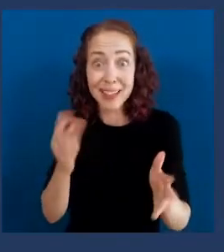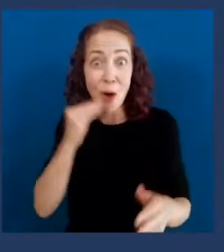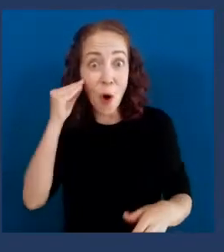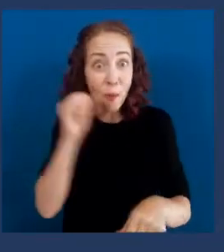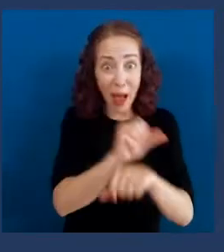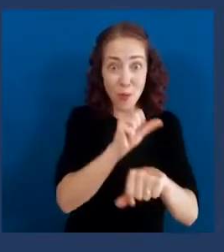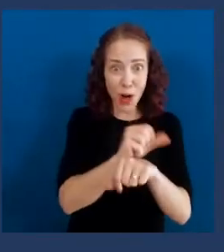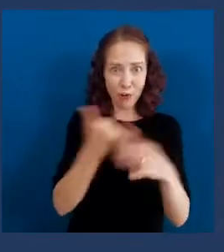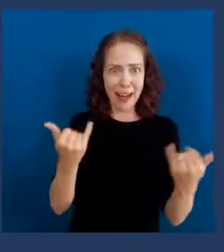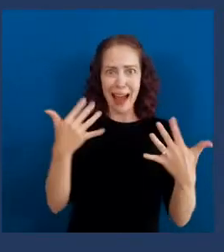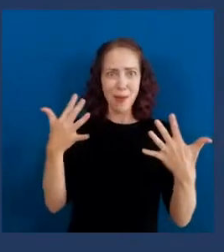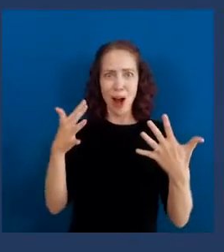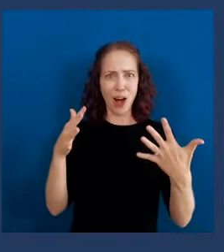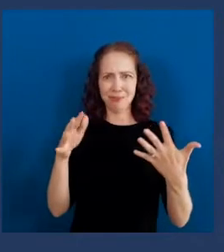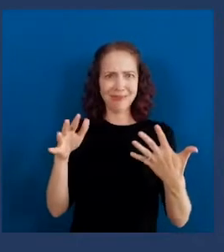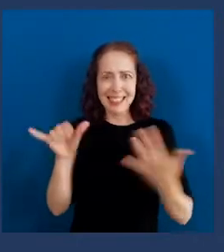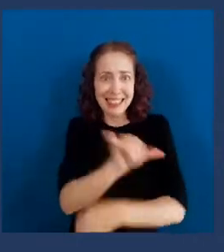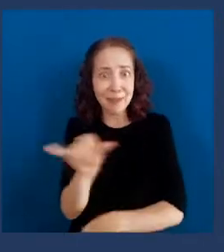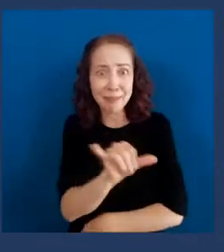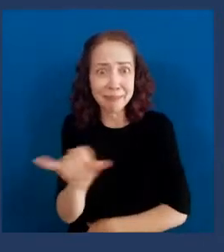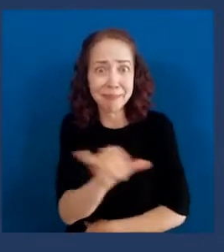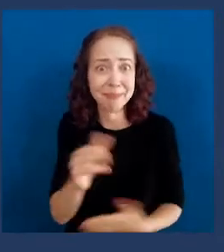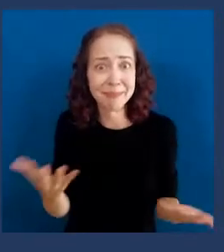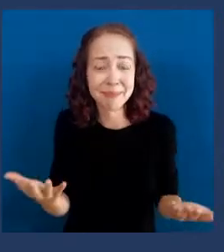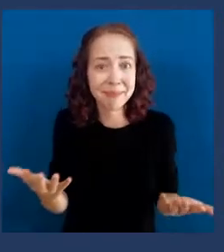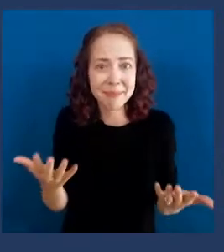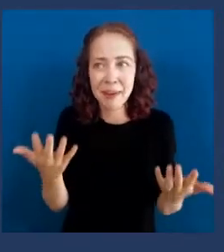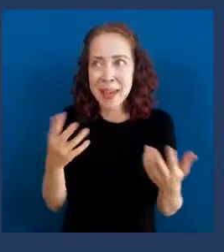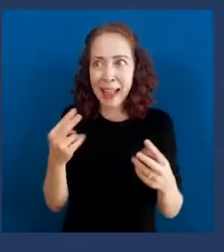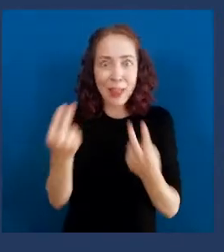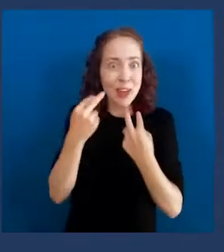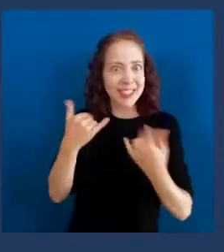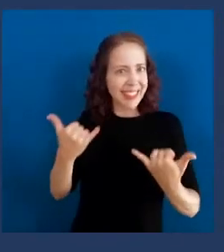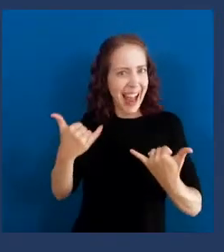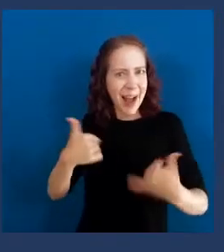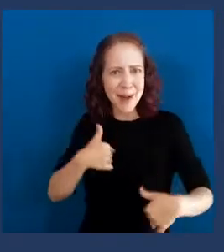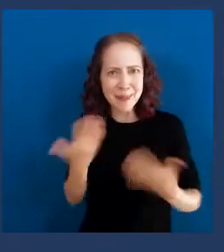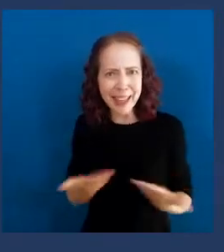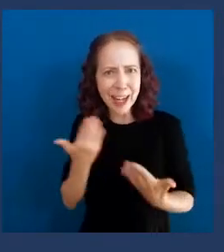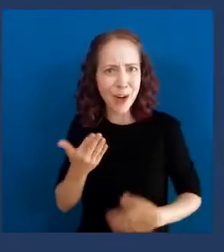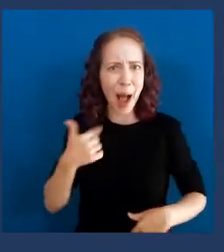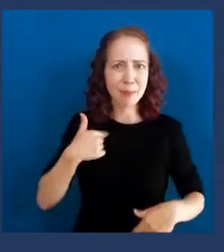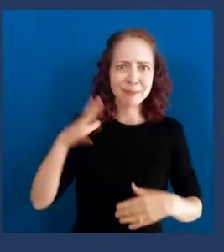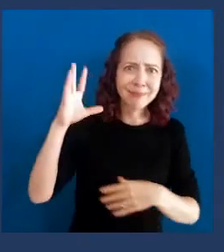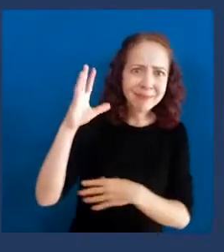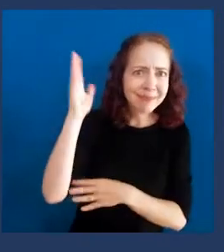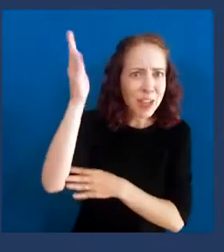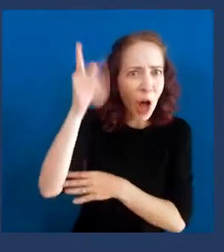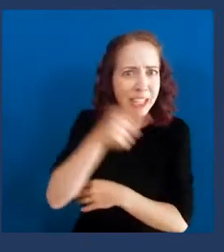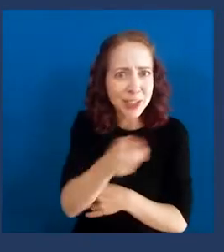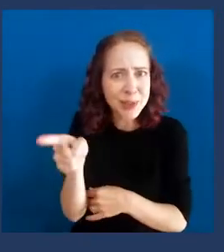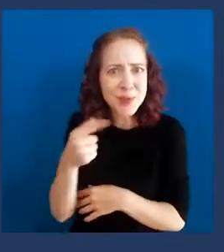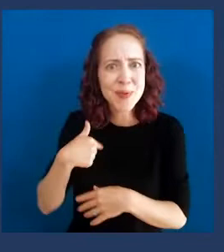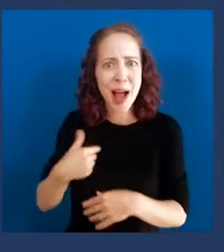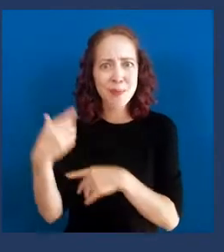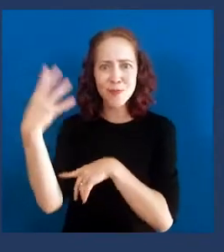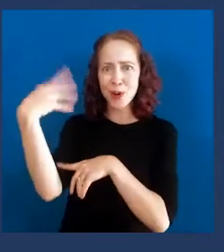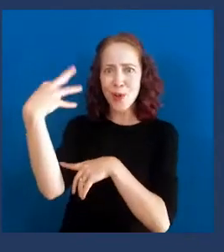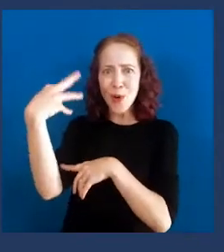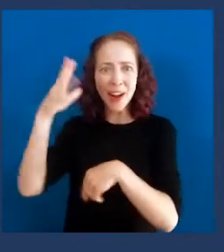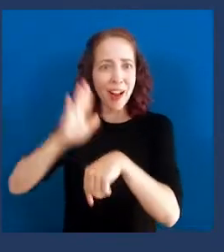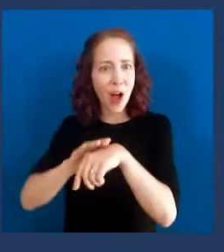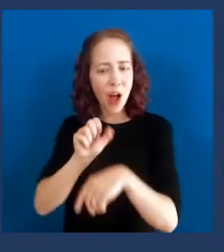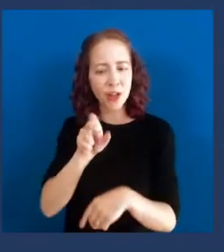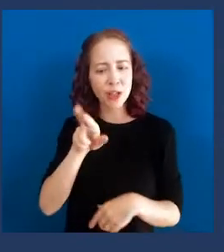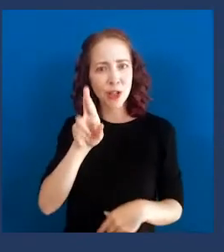they're colliding in a way like never before. It's amazing. The time we live in. Look, I'm here, I'm talking to you, I'm recording on a Surface